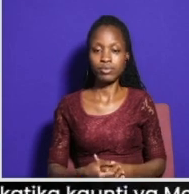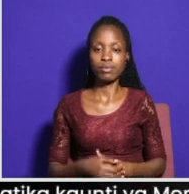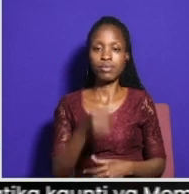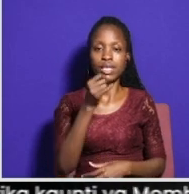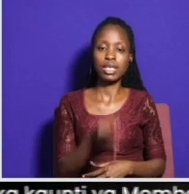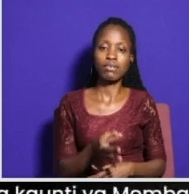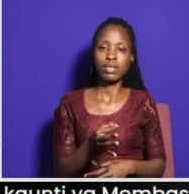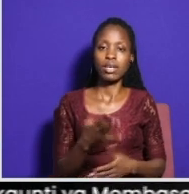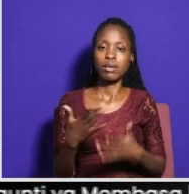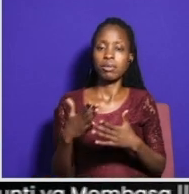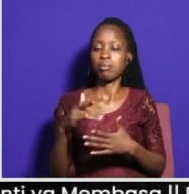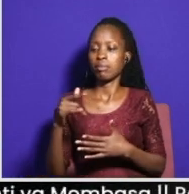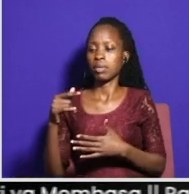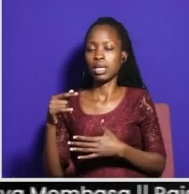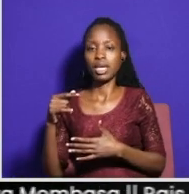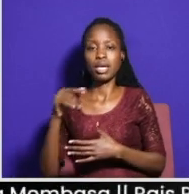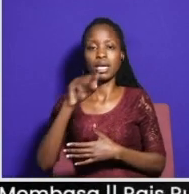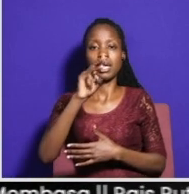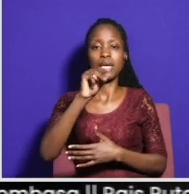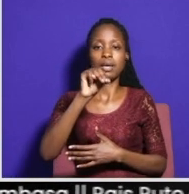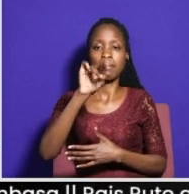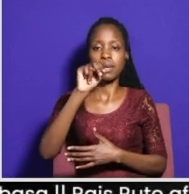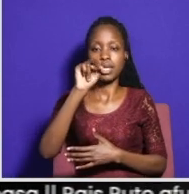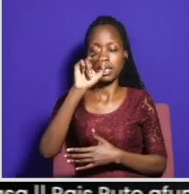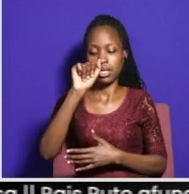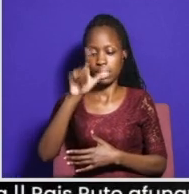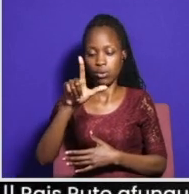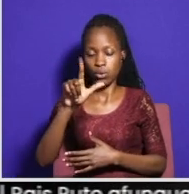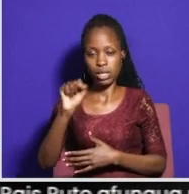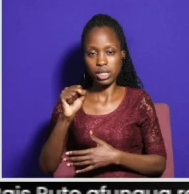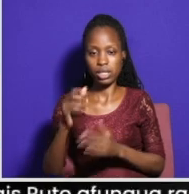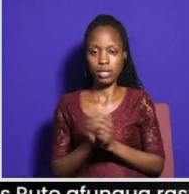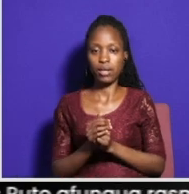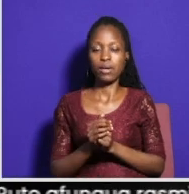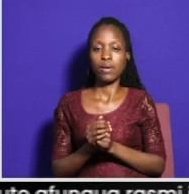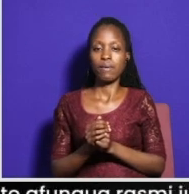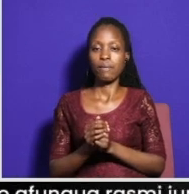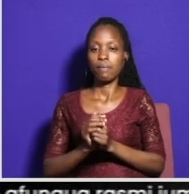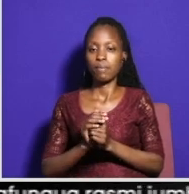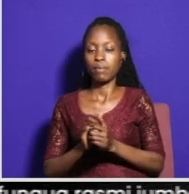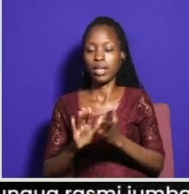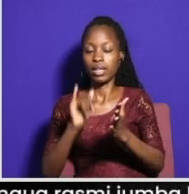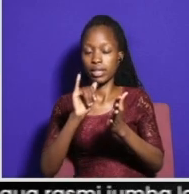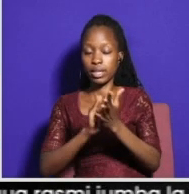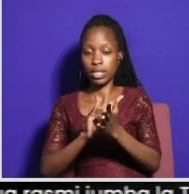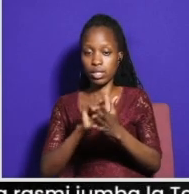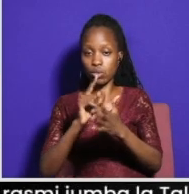is green minerals or whether it is carbon sinks, are the driving